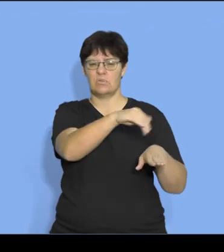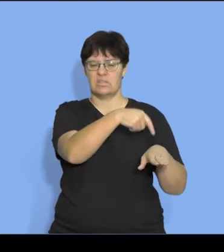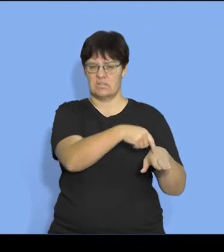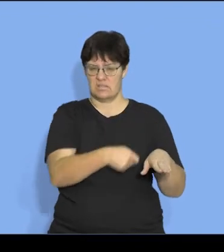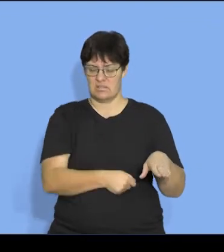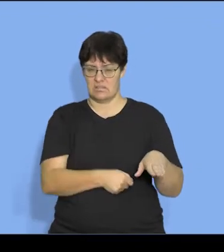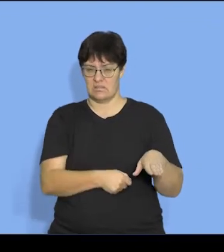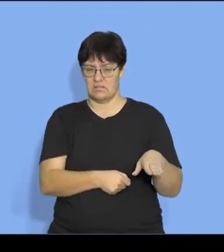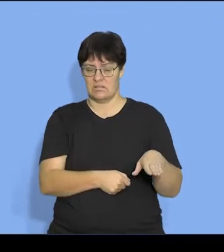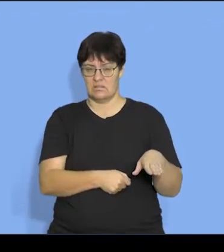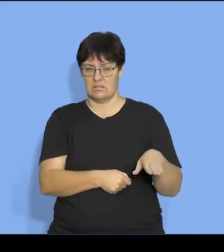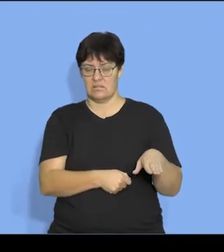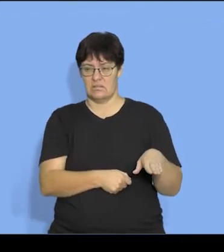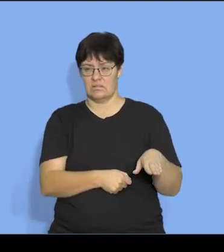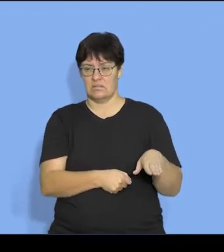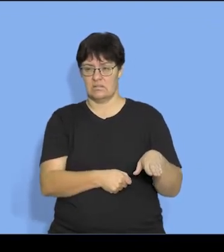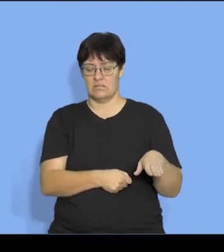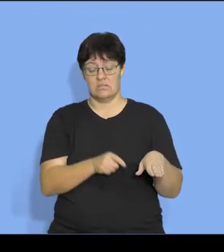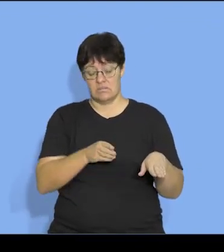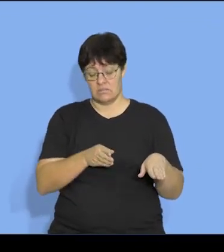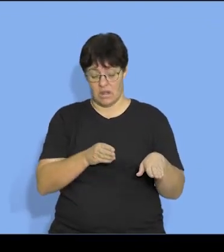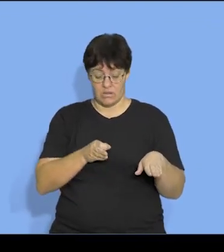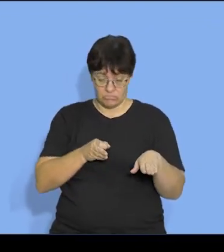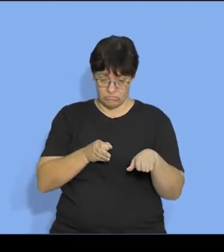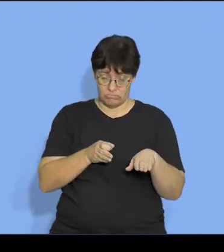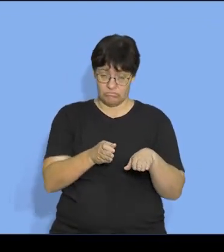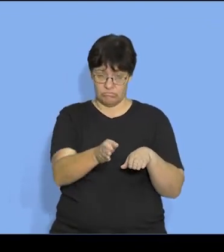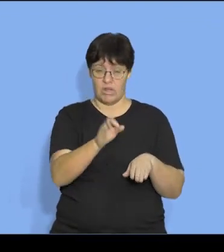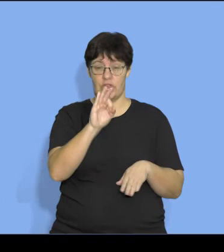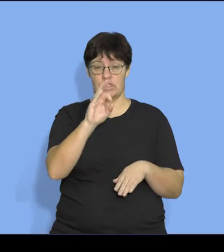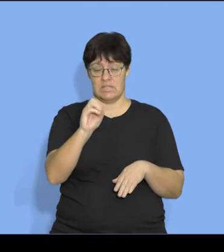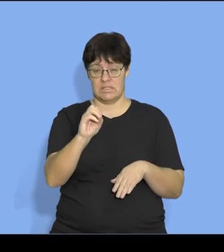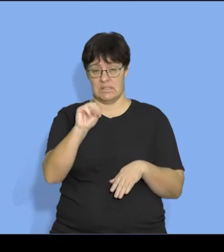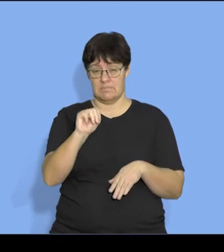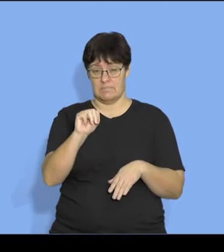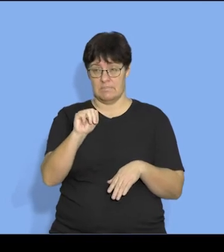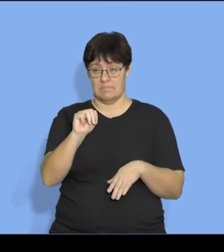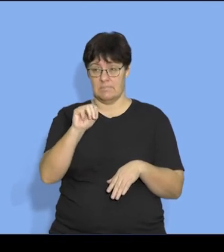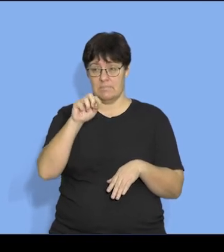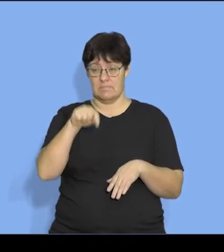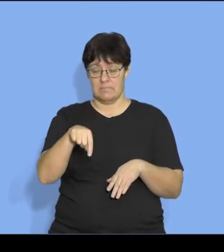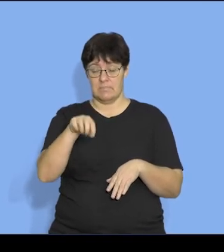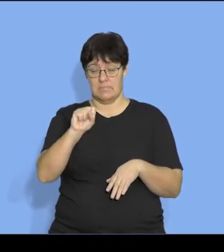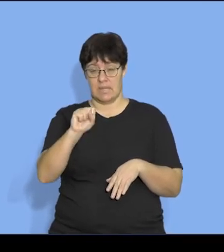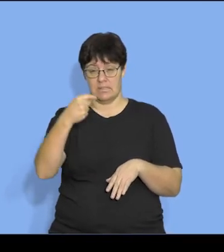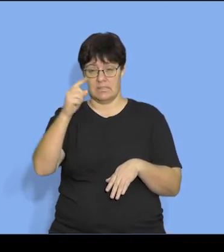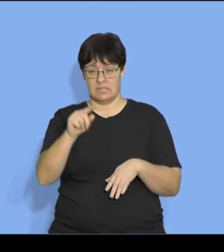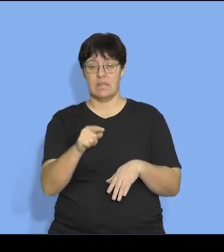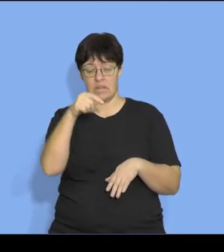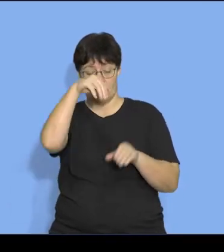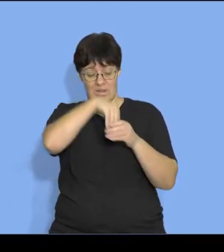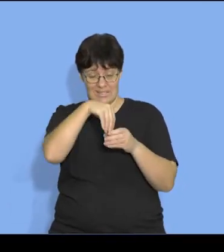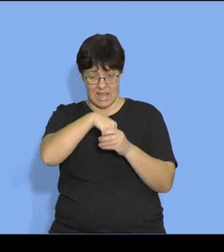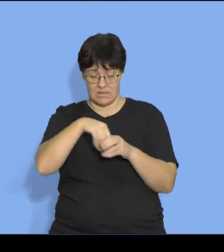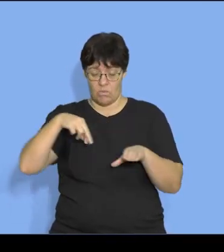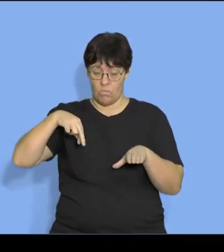Well, here's the train again, going at 30. Here's you going for a walk